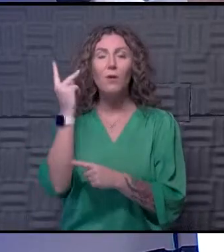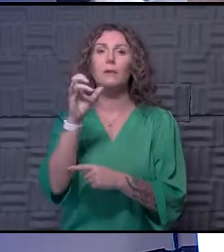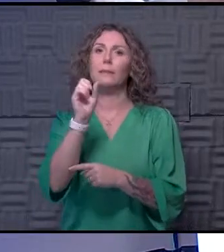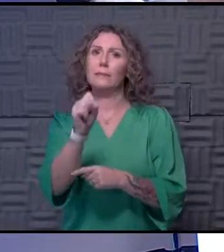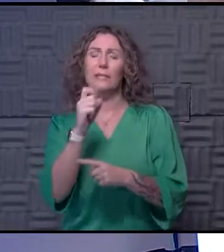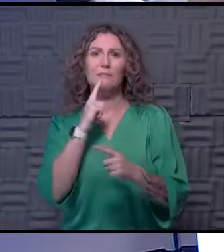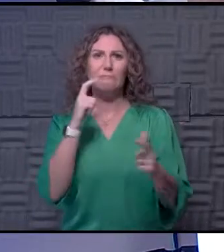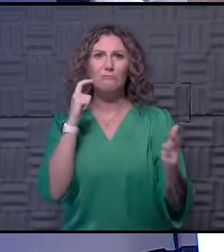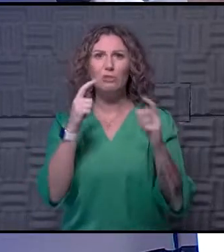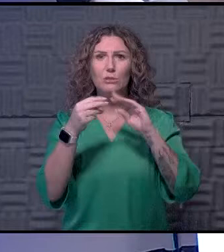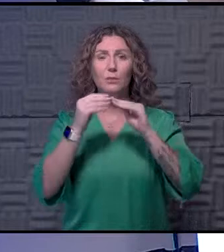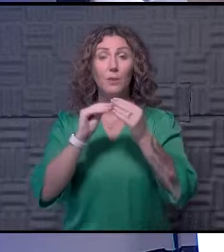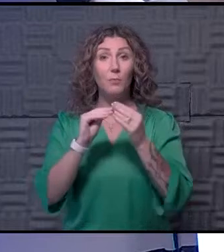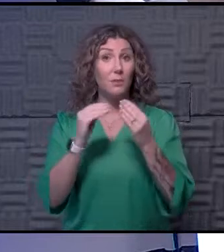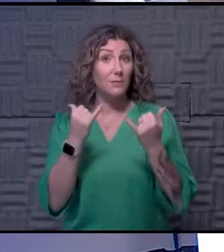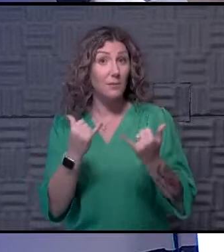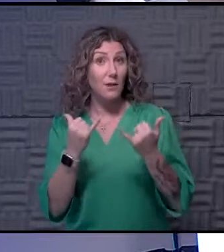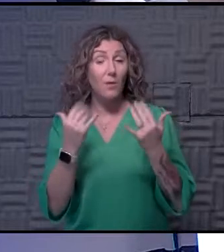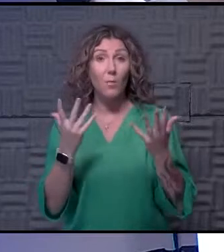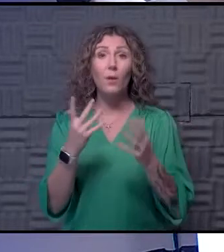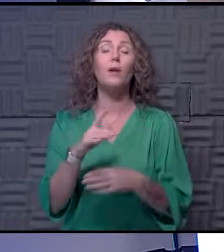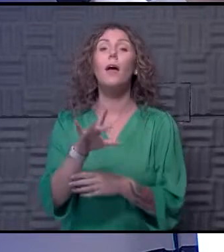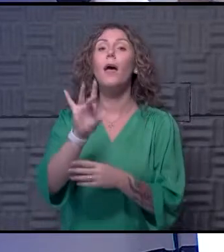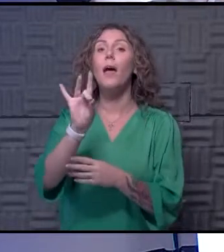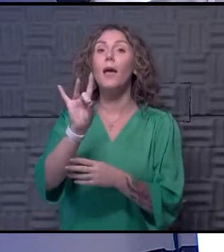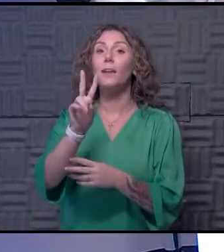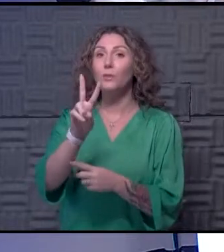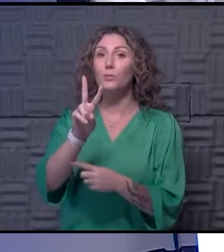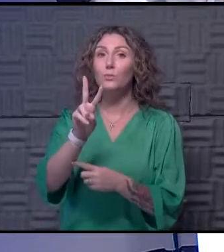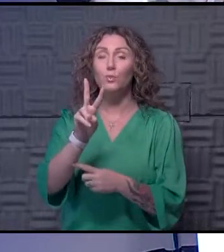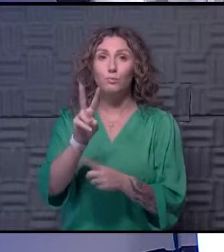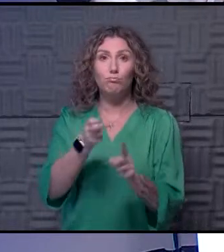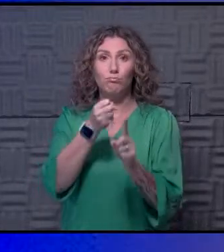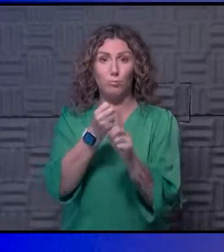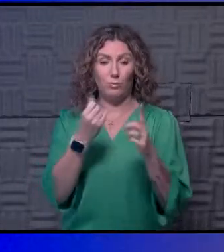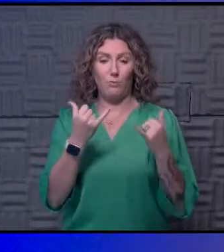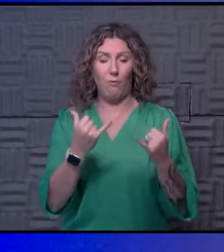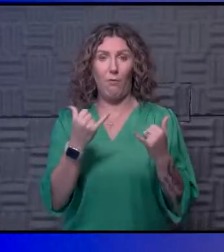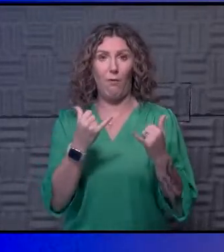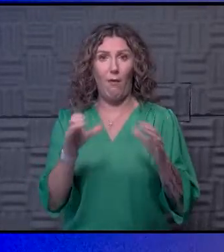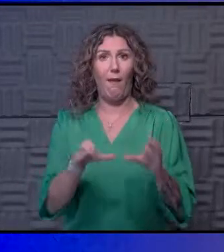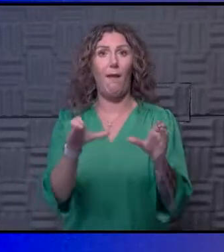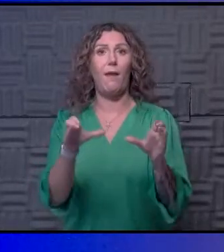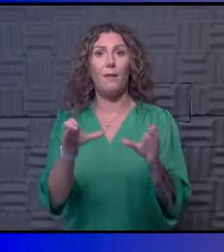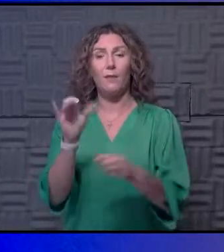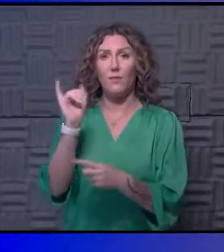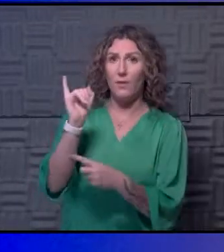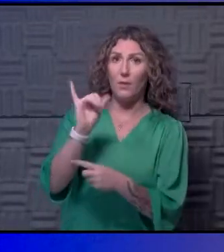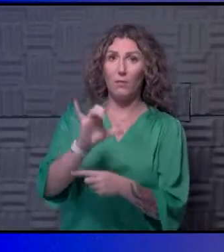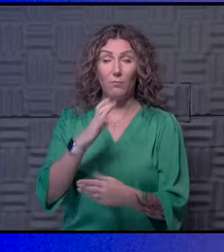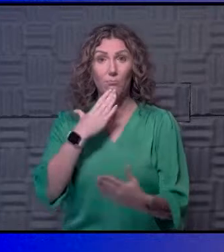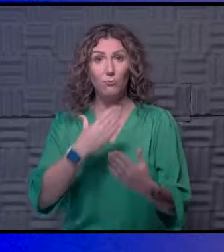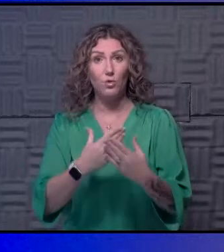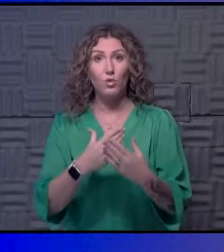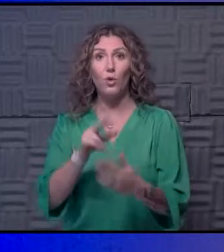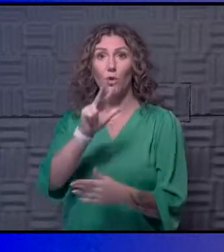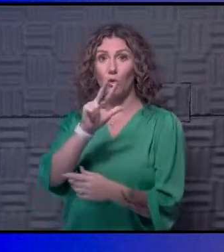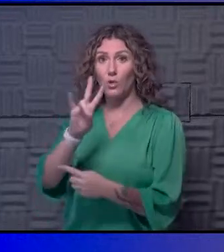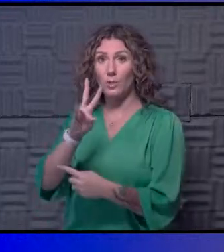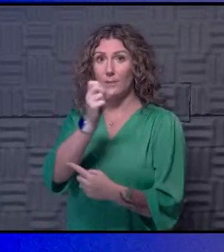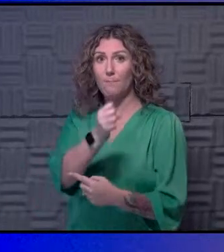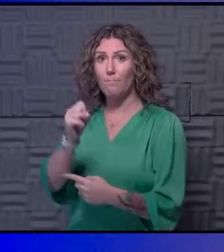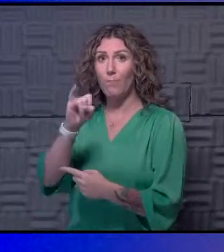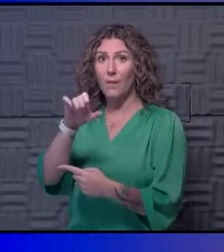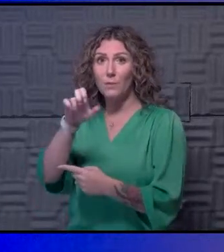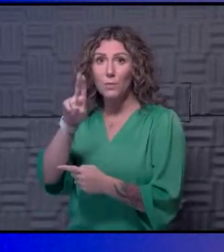a big number. And then today? So today we have 82 active infections. That's new really infections, good. Which is really good. 37 of those in the